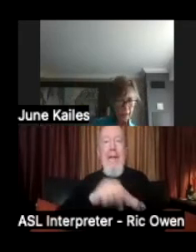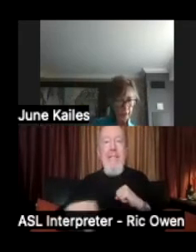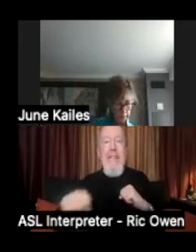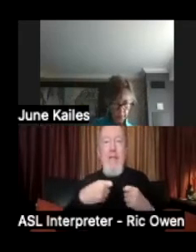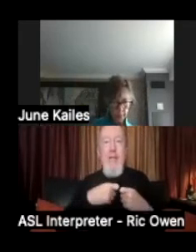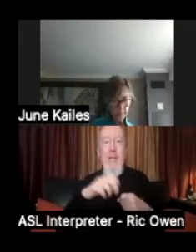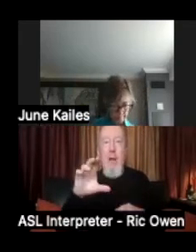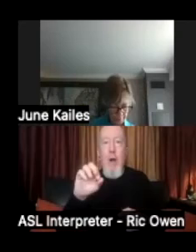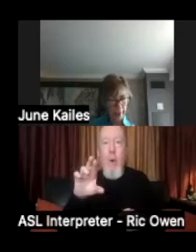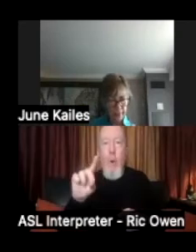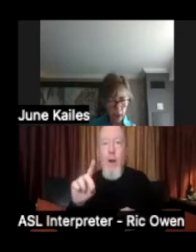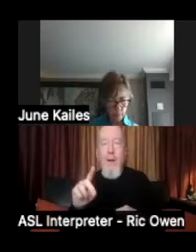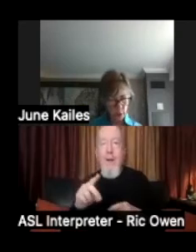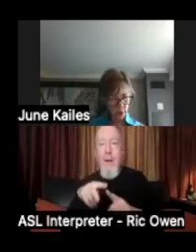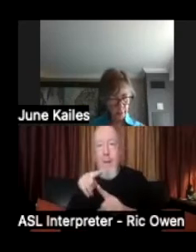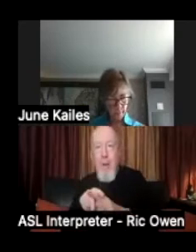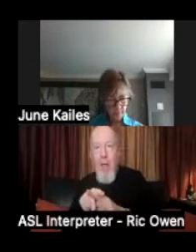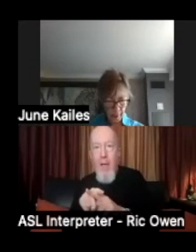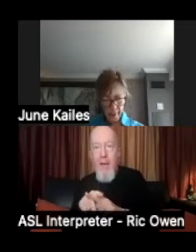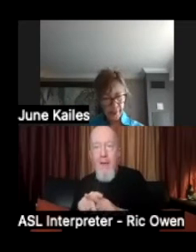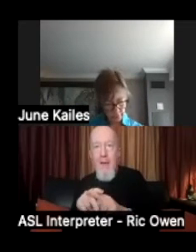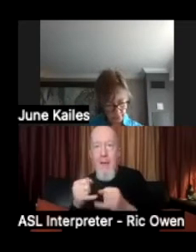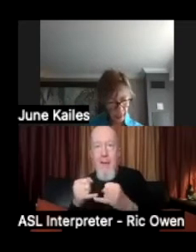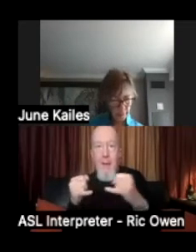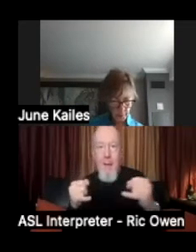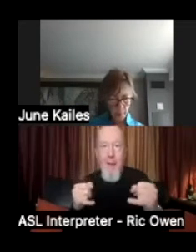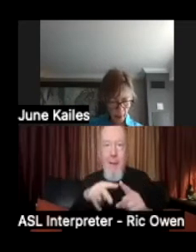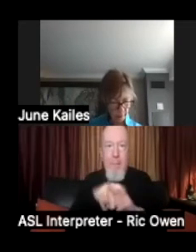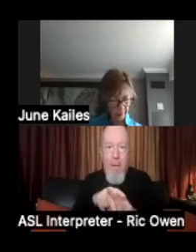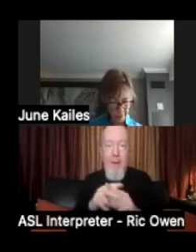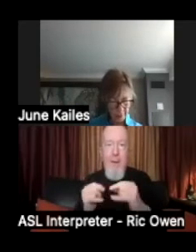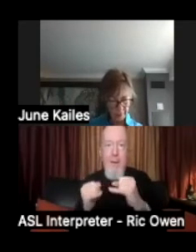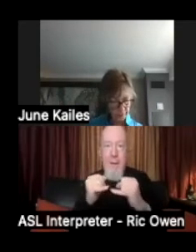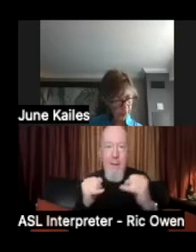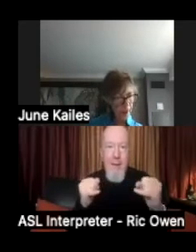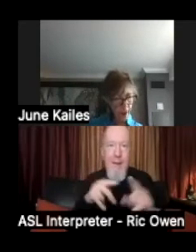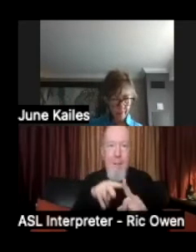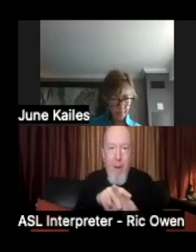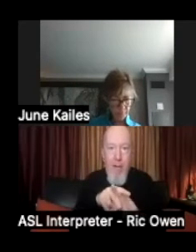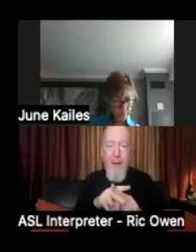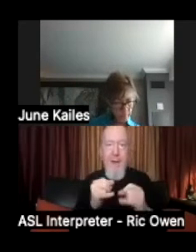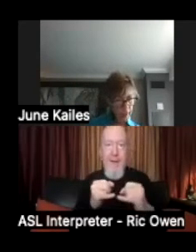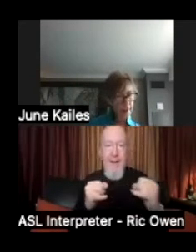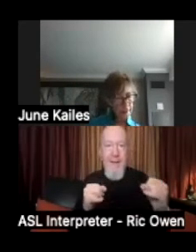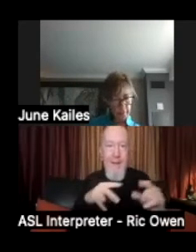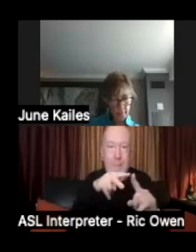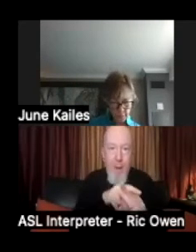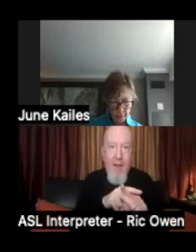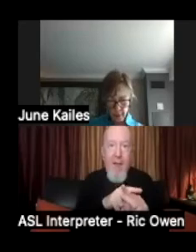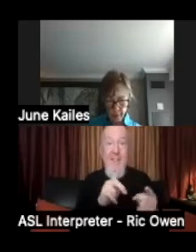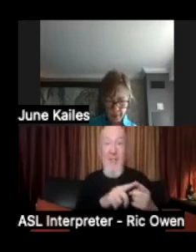5 houses to get that person and that child the power they needed to survive. I thought